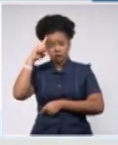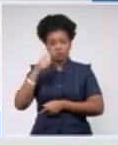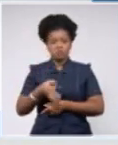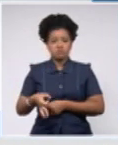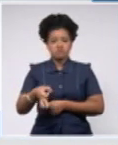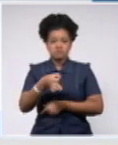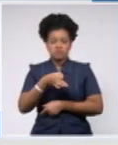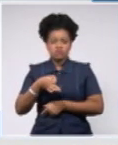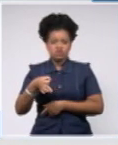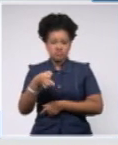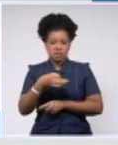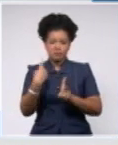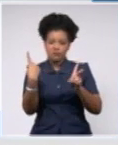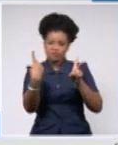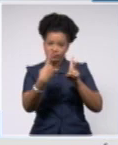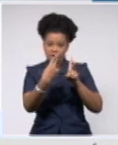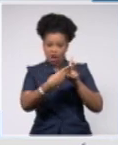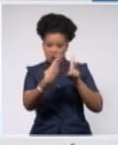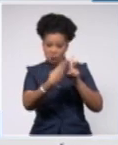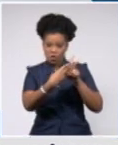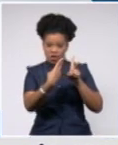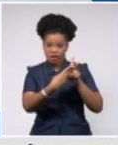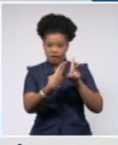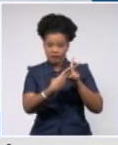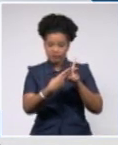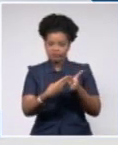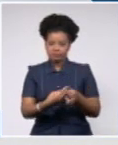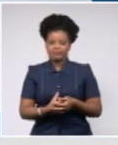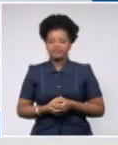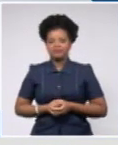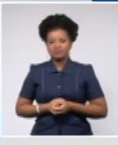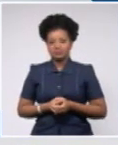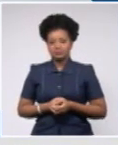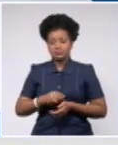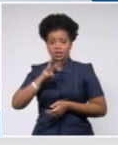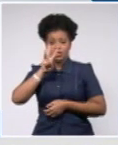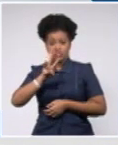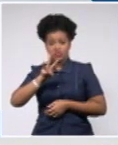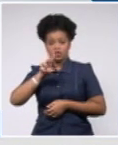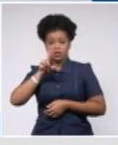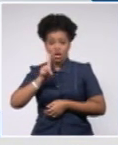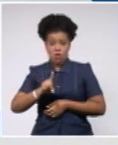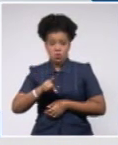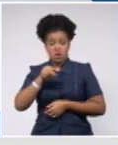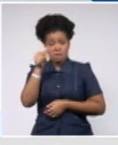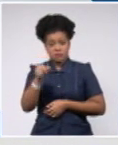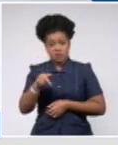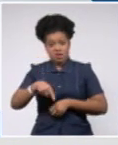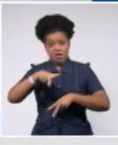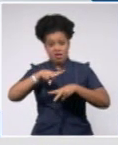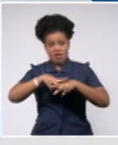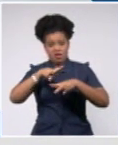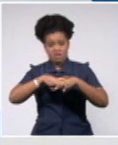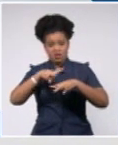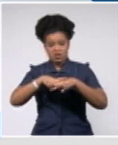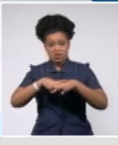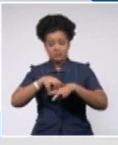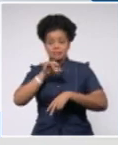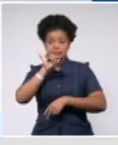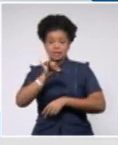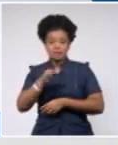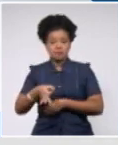the 31 cases from Havana belong to the municipalities of 10 de Octubre with